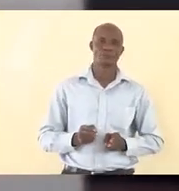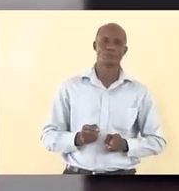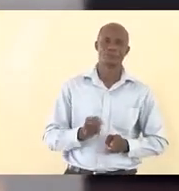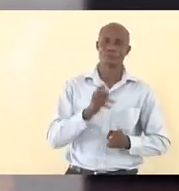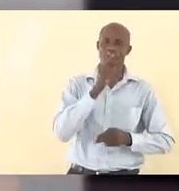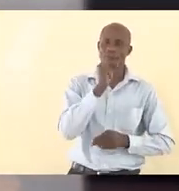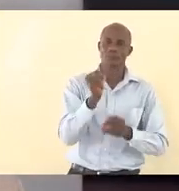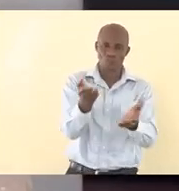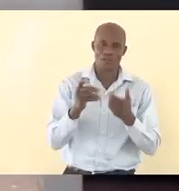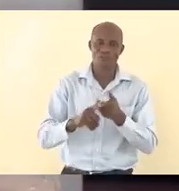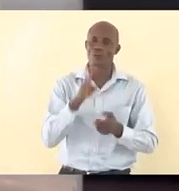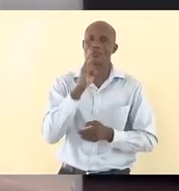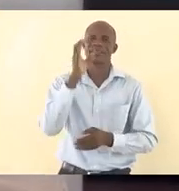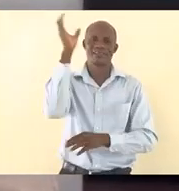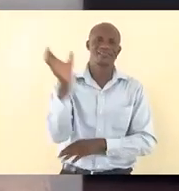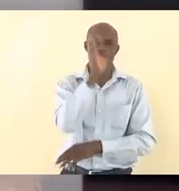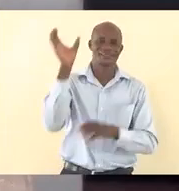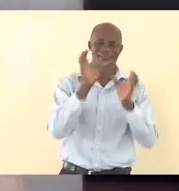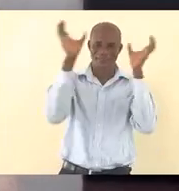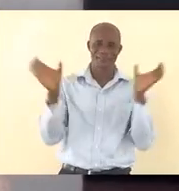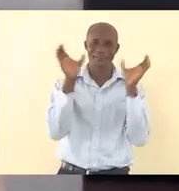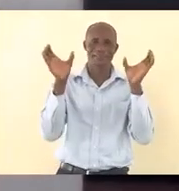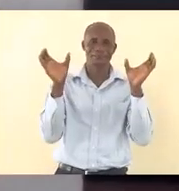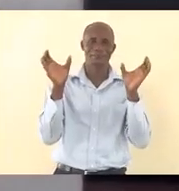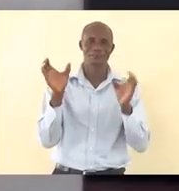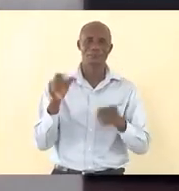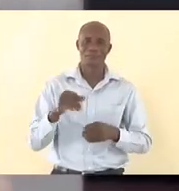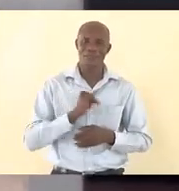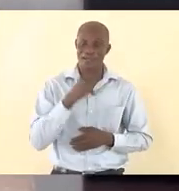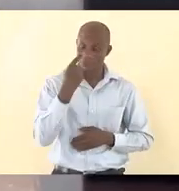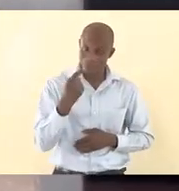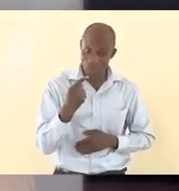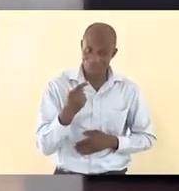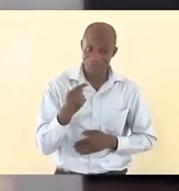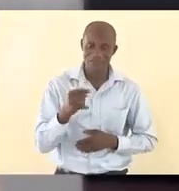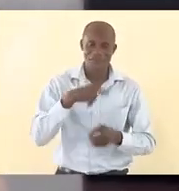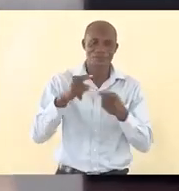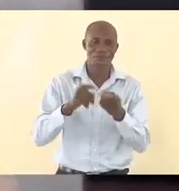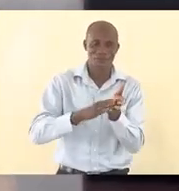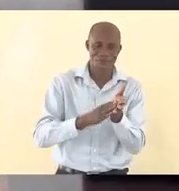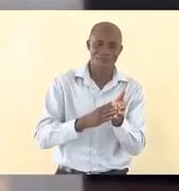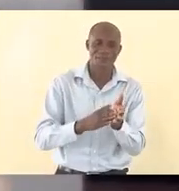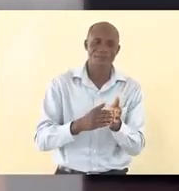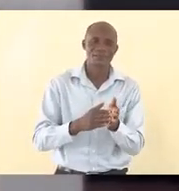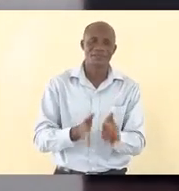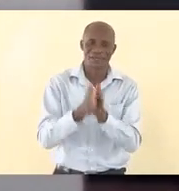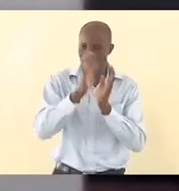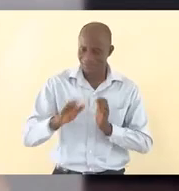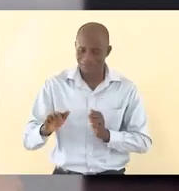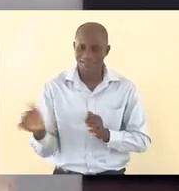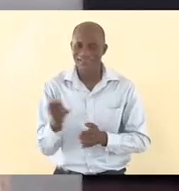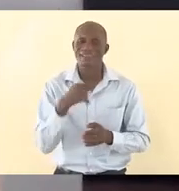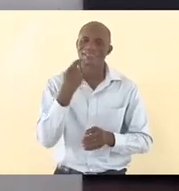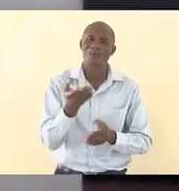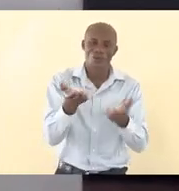Human beings want to be celebrated, so people want to become celebrities. I told you how I went to a school and say, what do you want to be? They say, I want to be celebrity. And I say, celebrity in what?